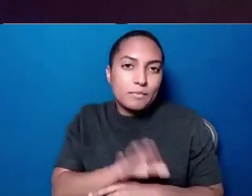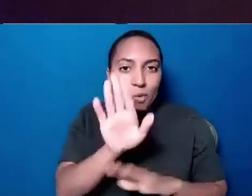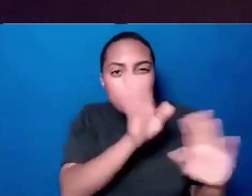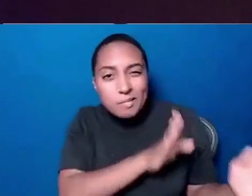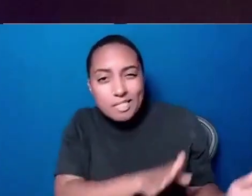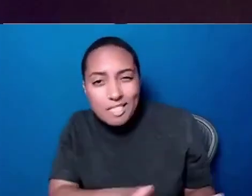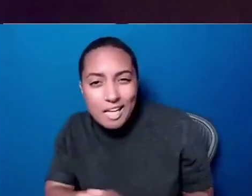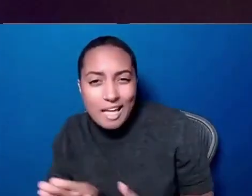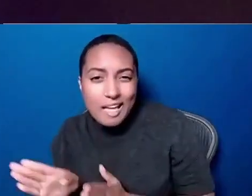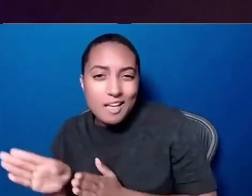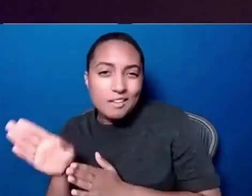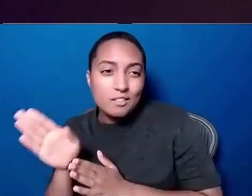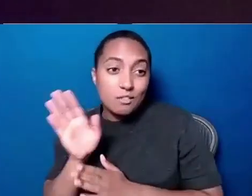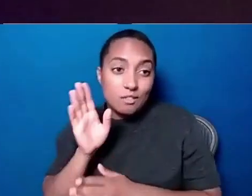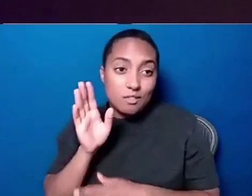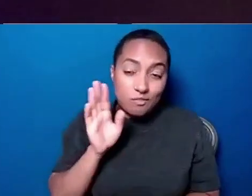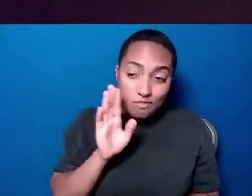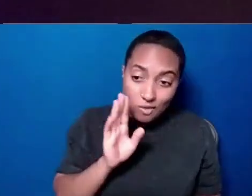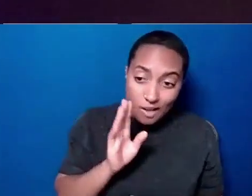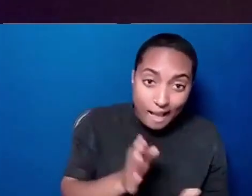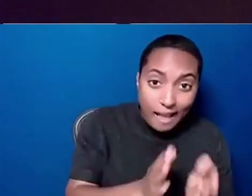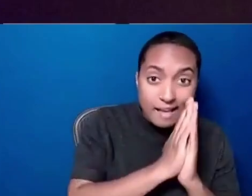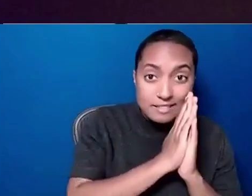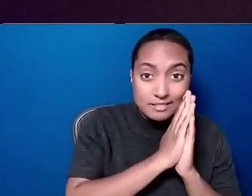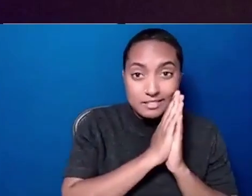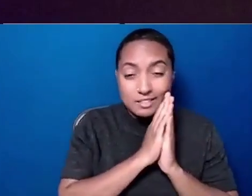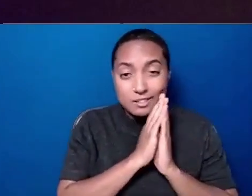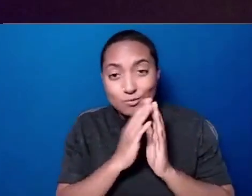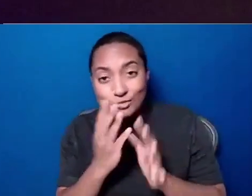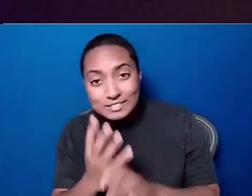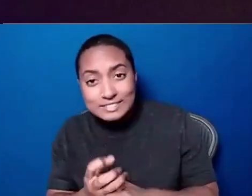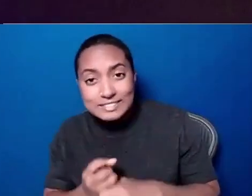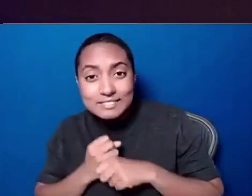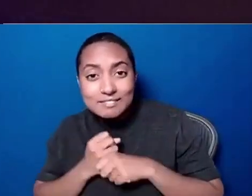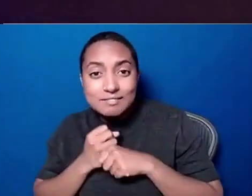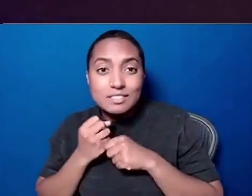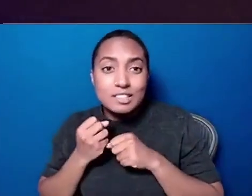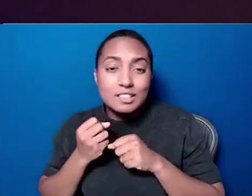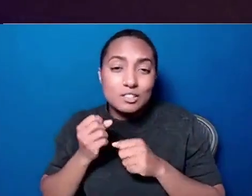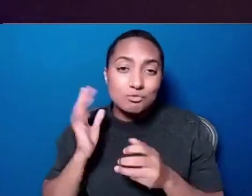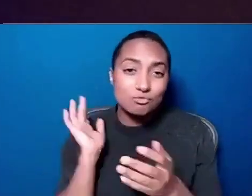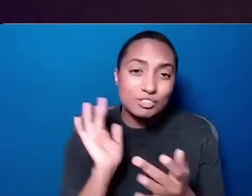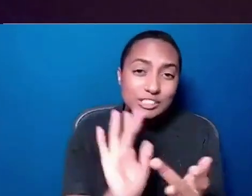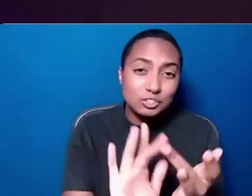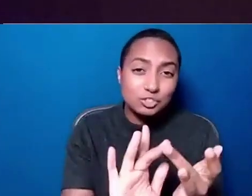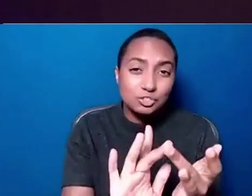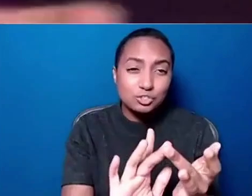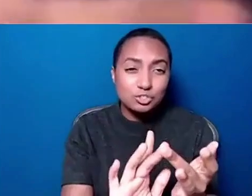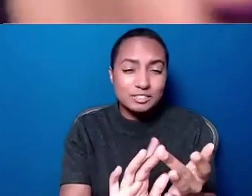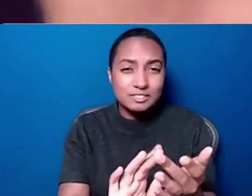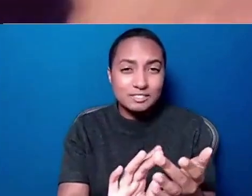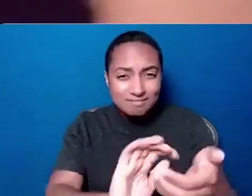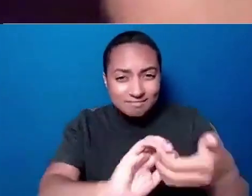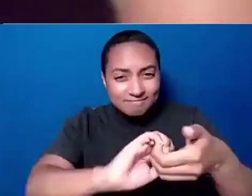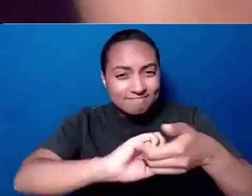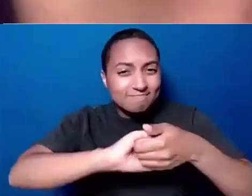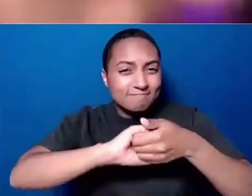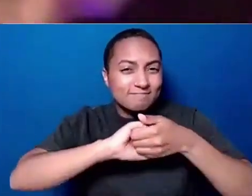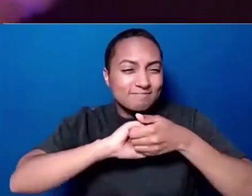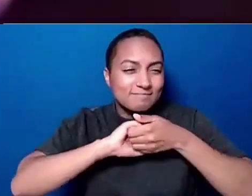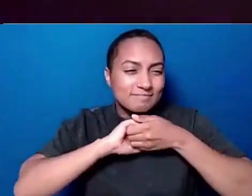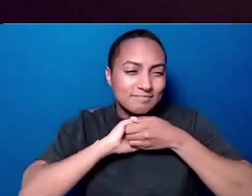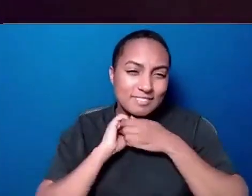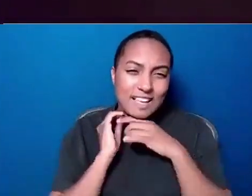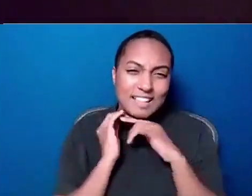for your ask, for your receiving, for your reach. It's the same gesture, you